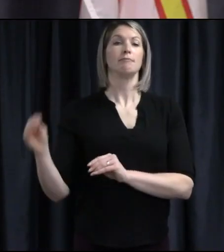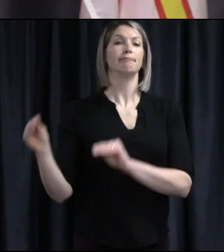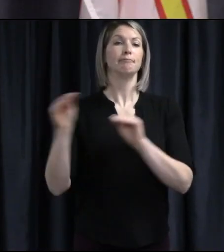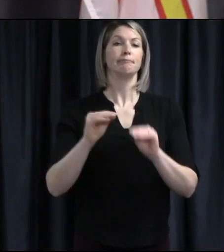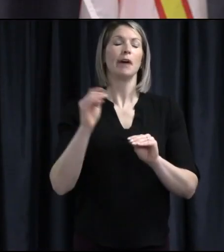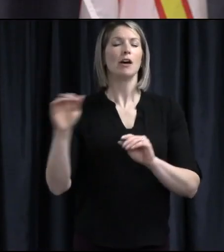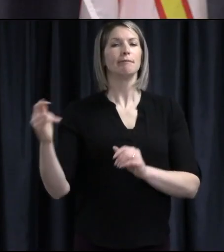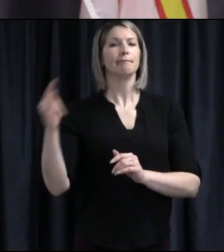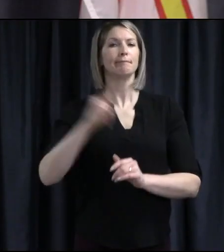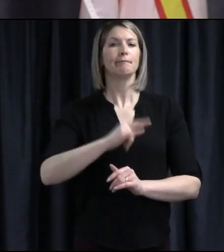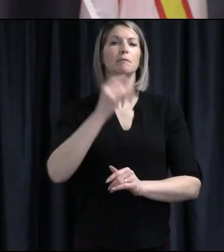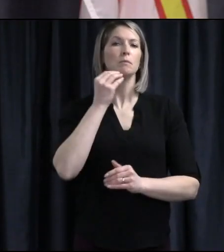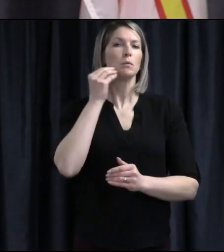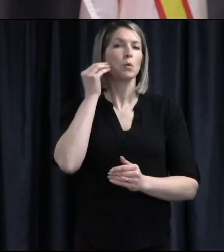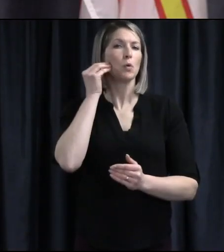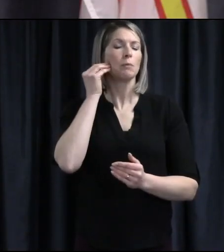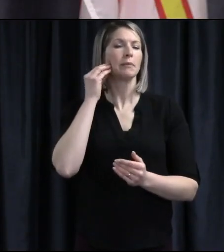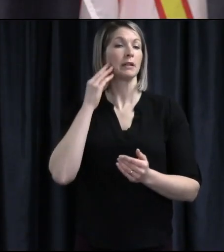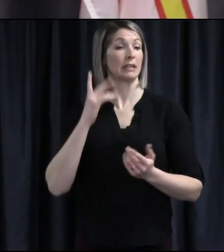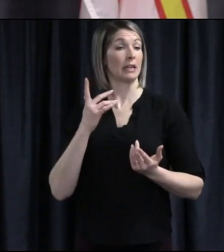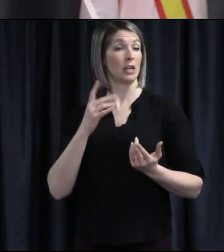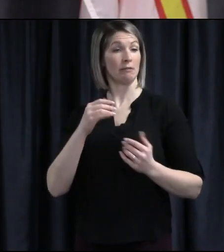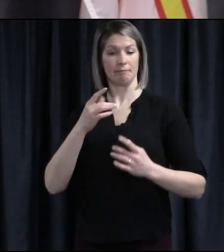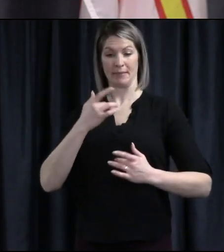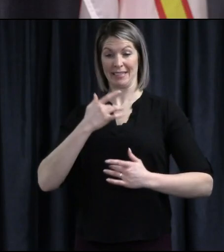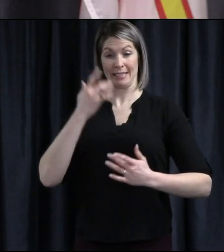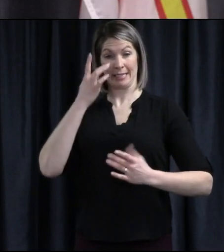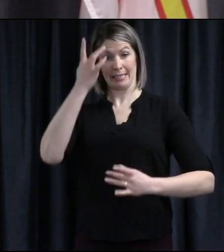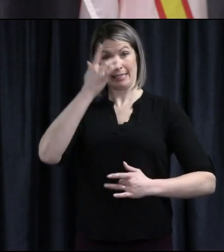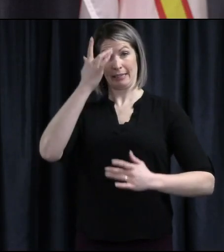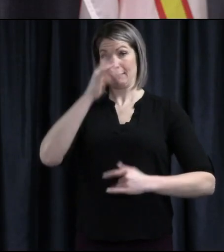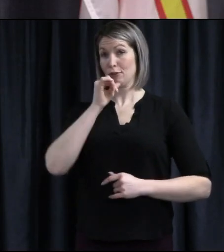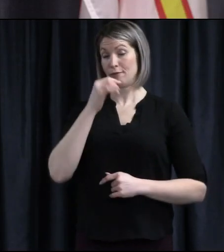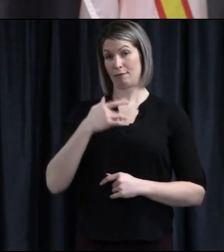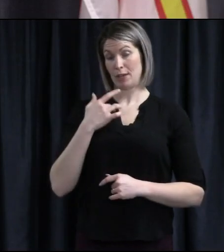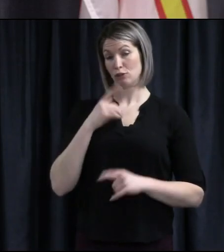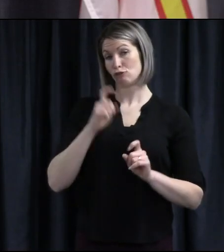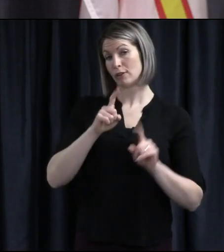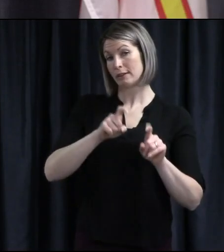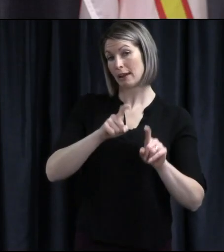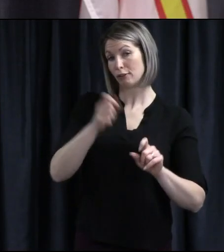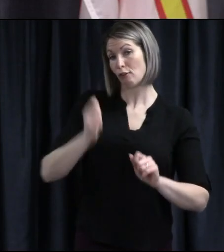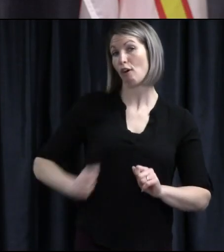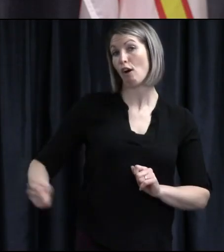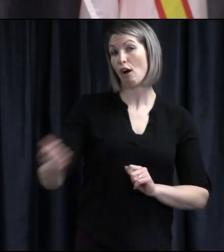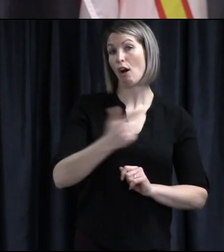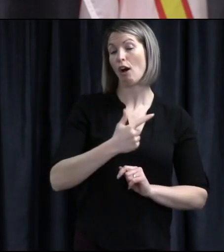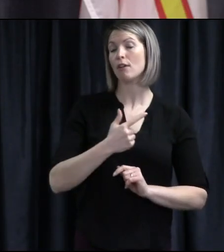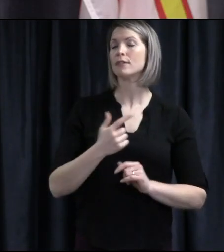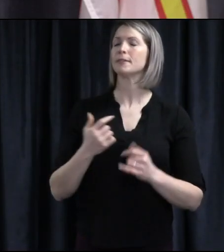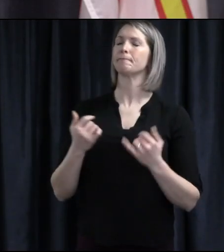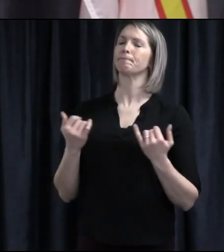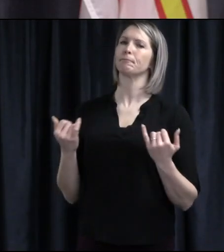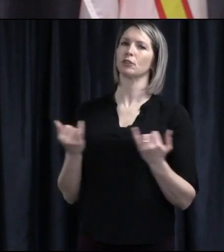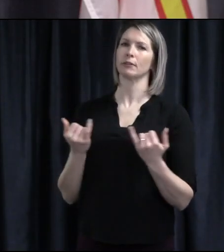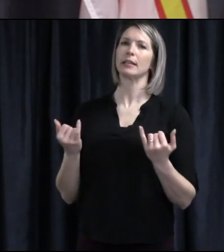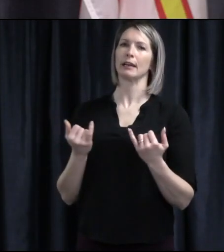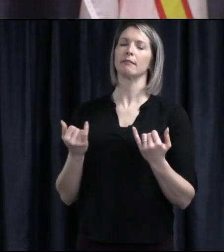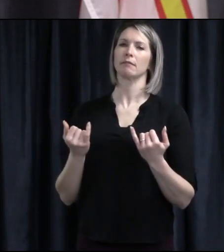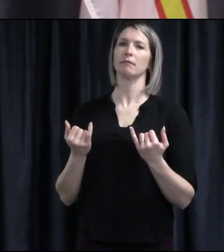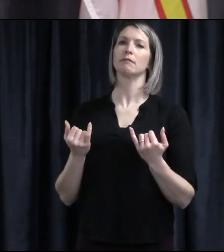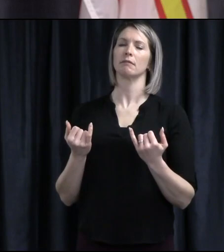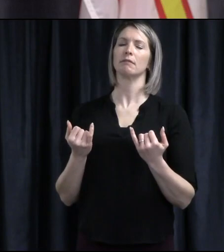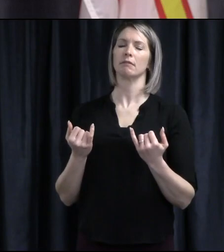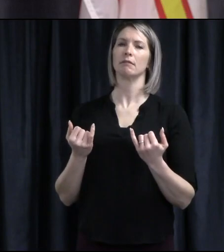So testing, we have to be sure that when we're testing that we're going to be able, that what we do is